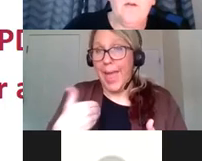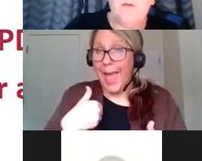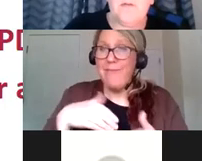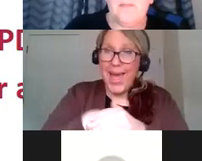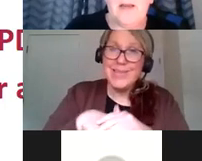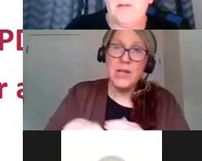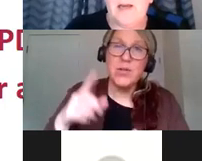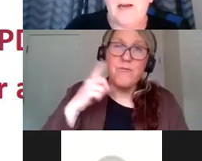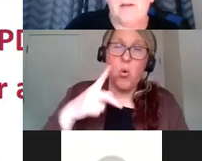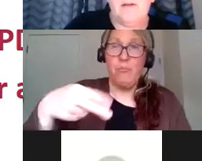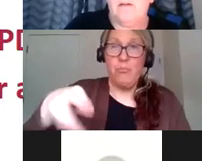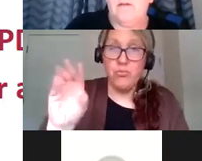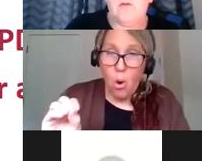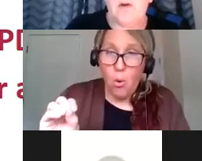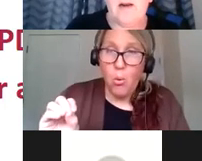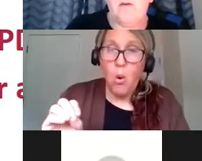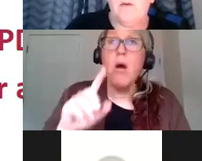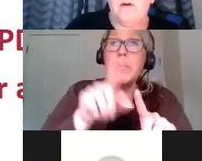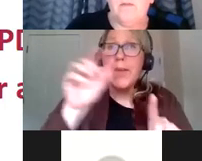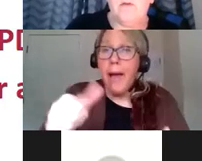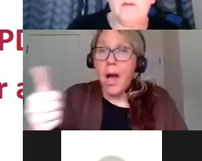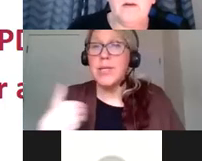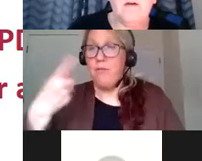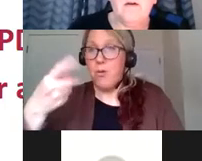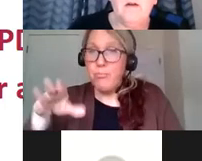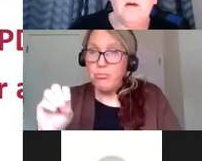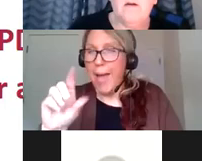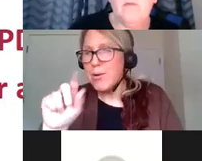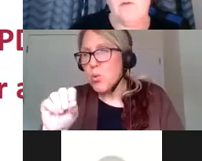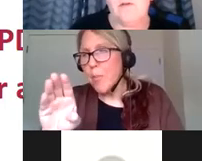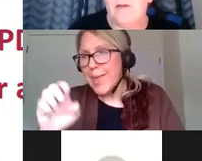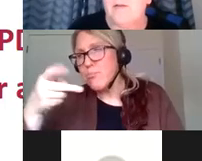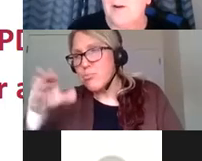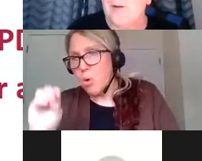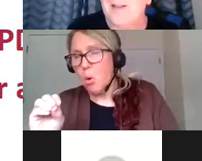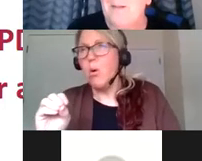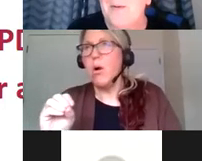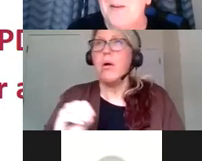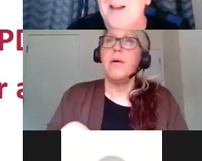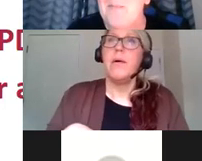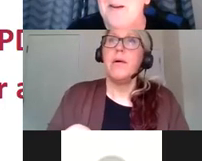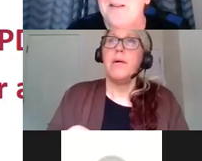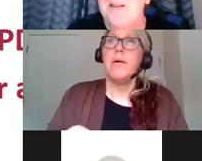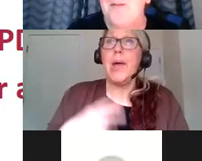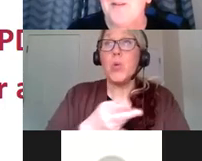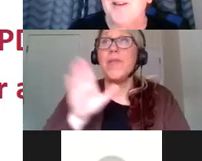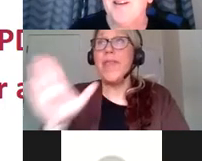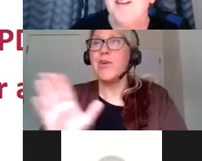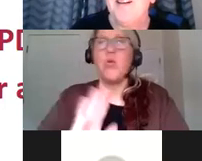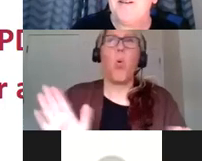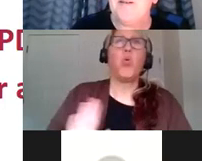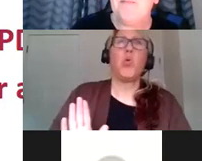for yourself, or if somebody else has it, you know, try it out using their, of course, now that's not a great time to be doing that, but in the